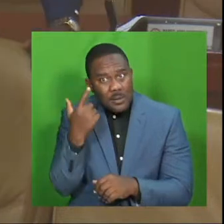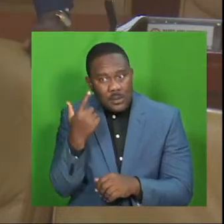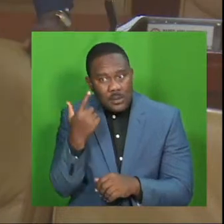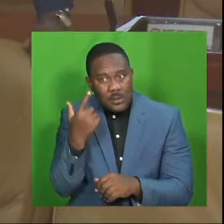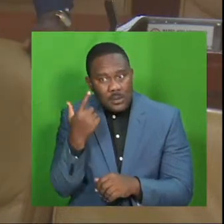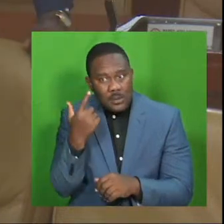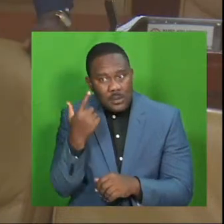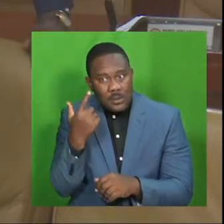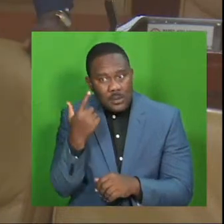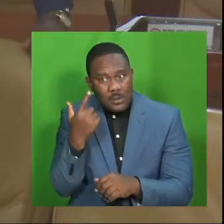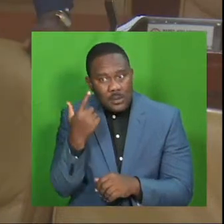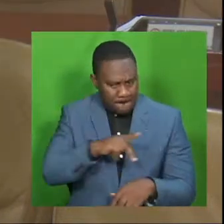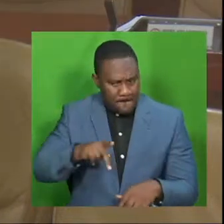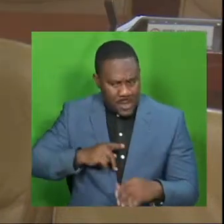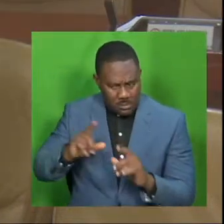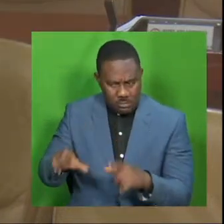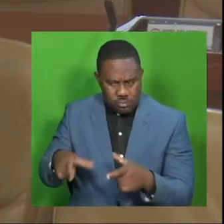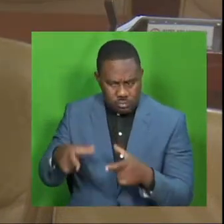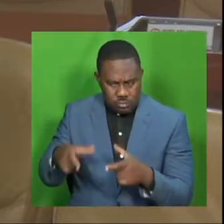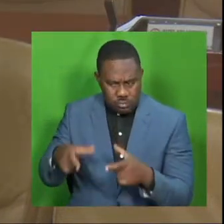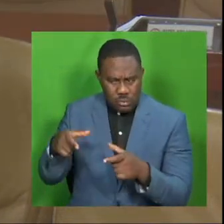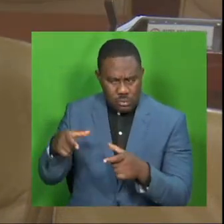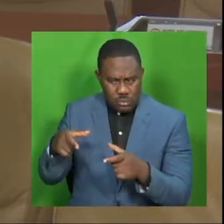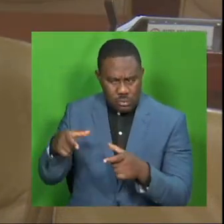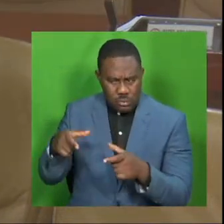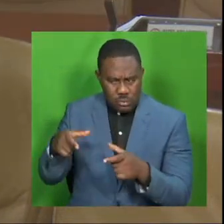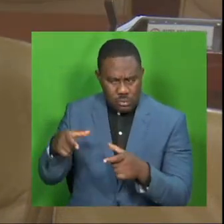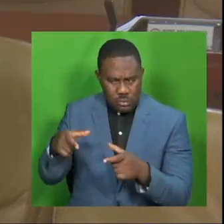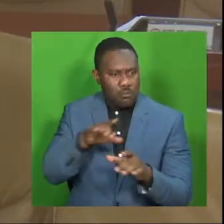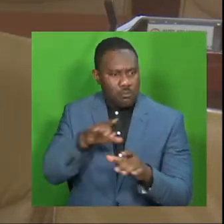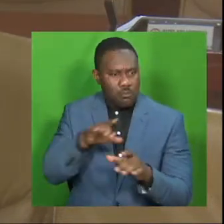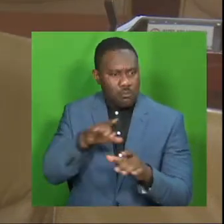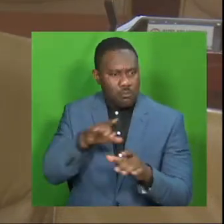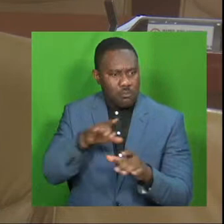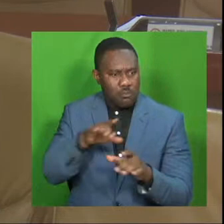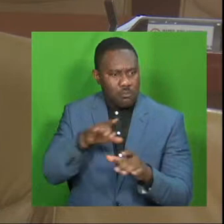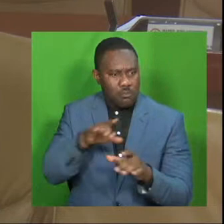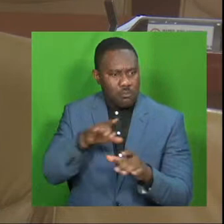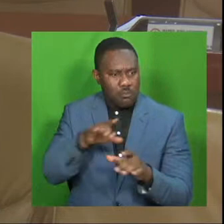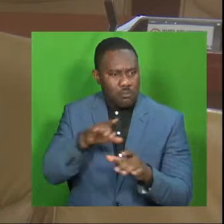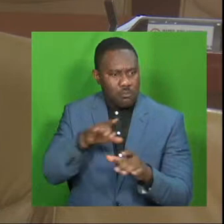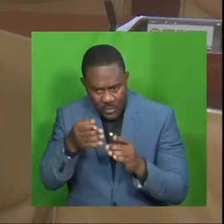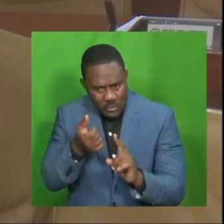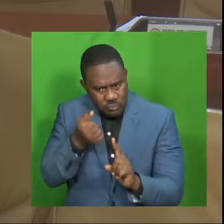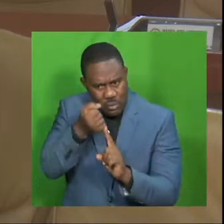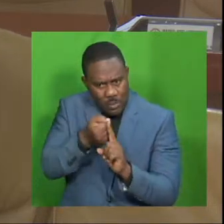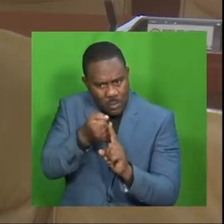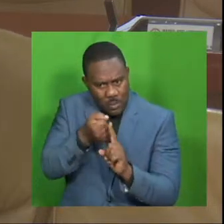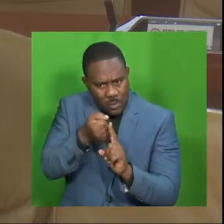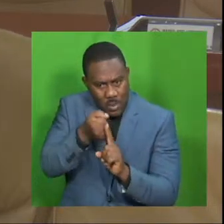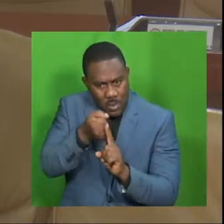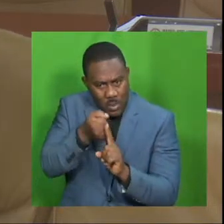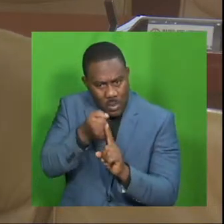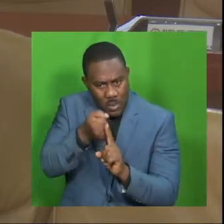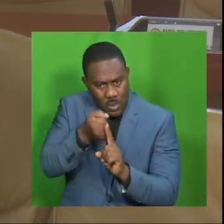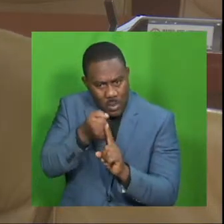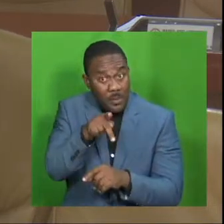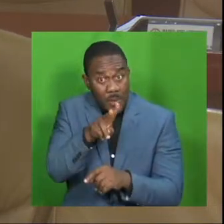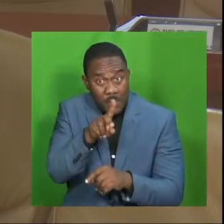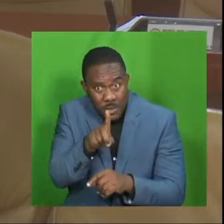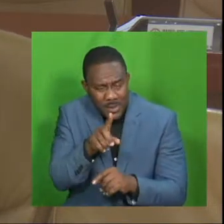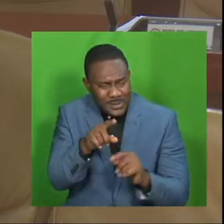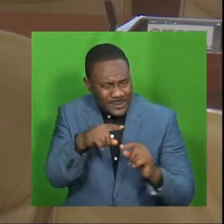parliamentary caucus that will focus their advocacy on disability and people with all kinds